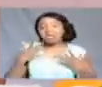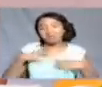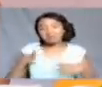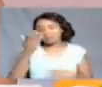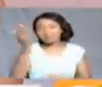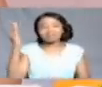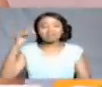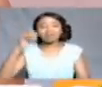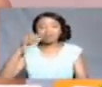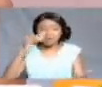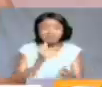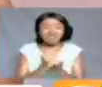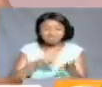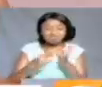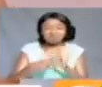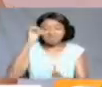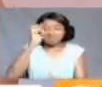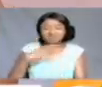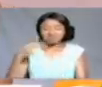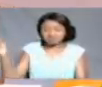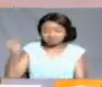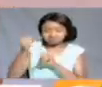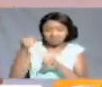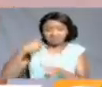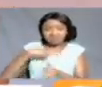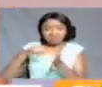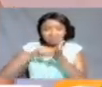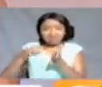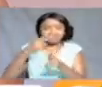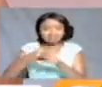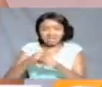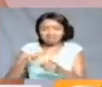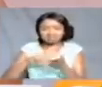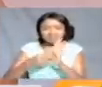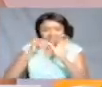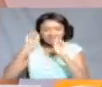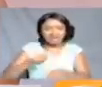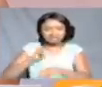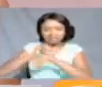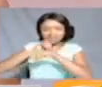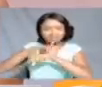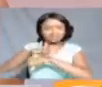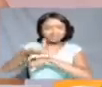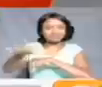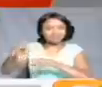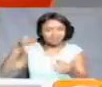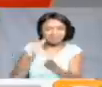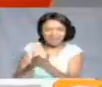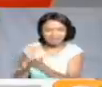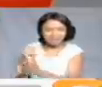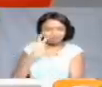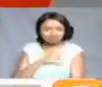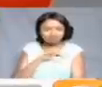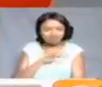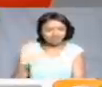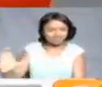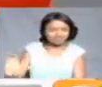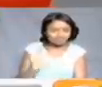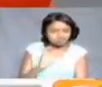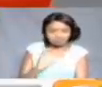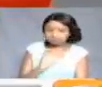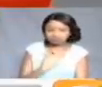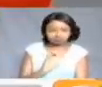But it's not like a guarantee. Influencers will be able to influence purchase. Well, let's take a look at some of this research that came out